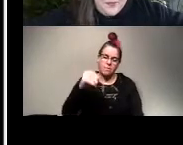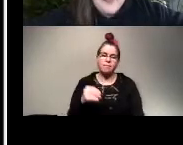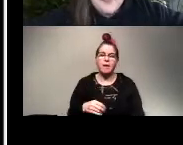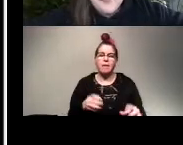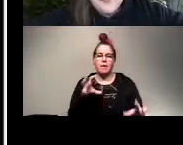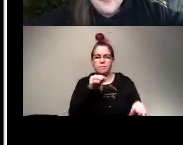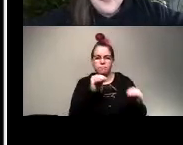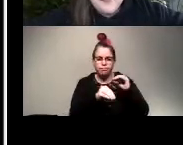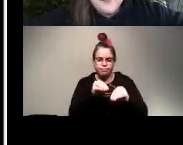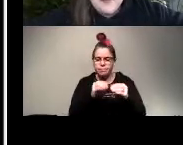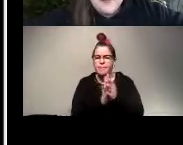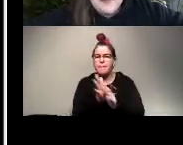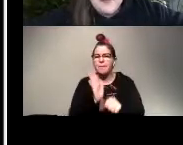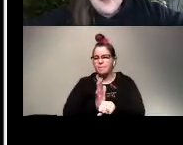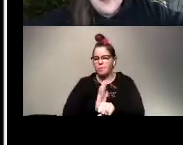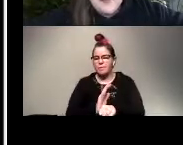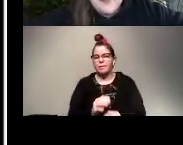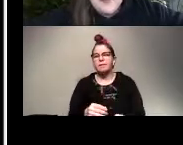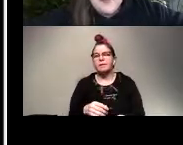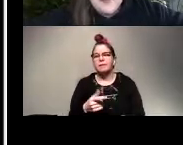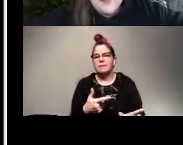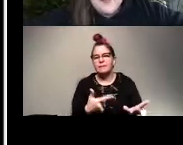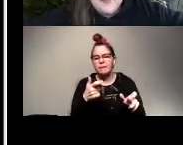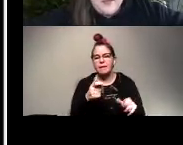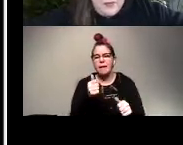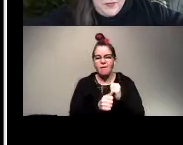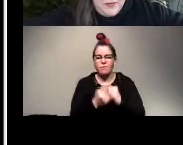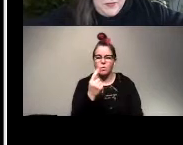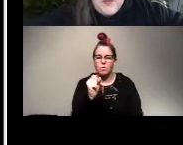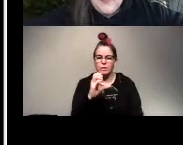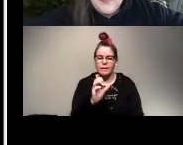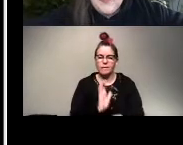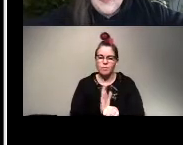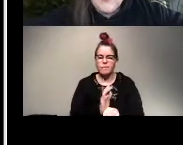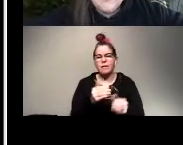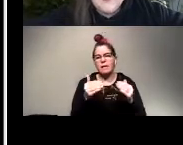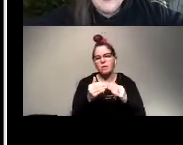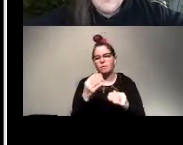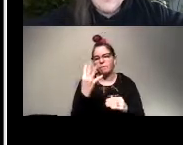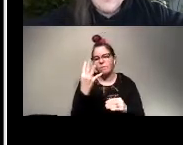movie. And the movie is playing at a speed where every 1 second of this movie is about 4 hours.